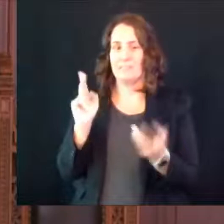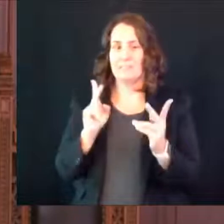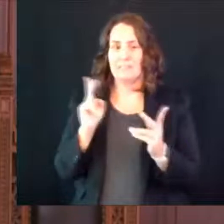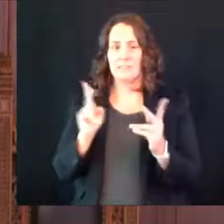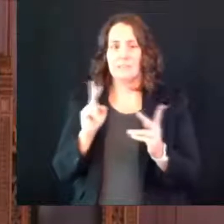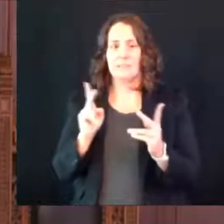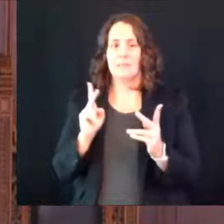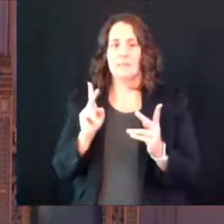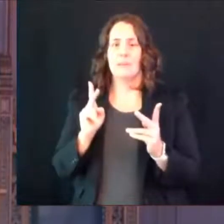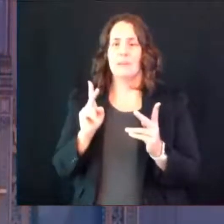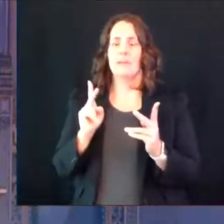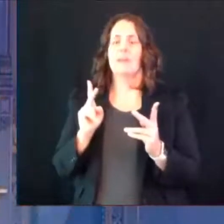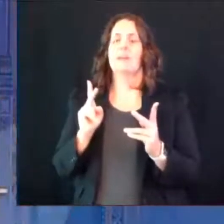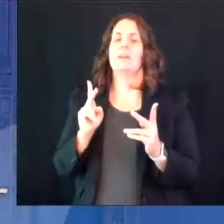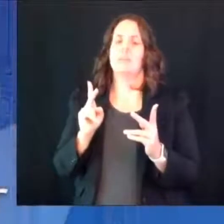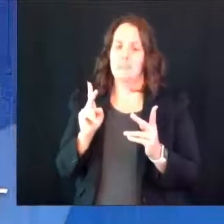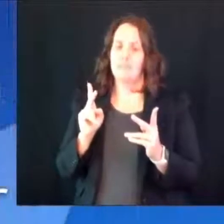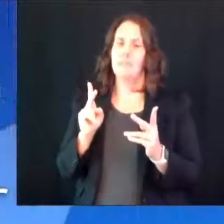place.